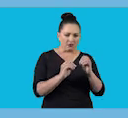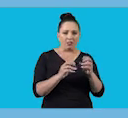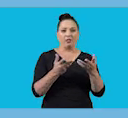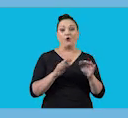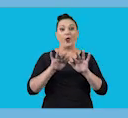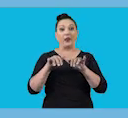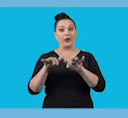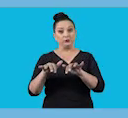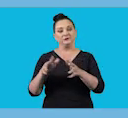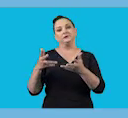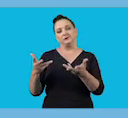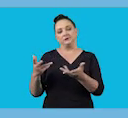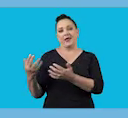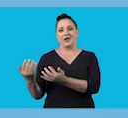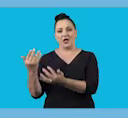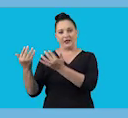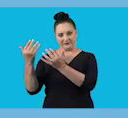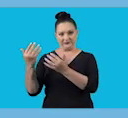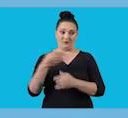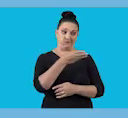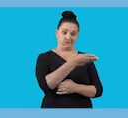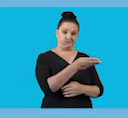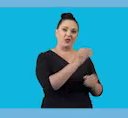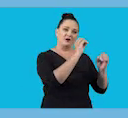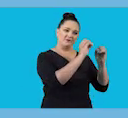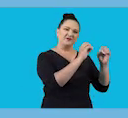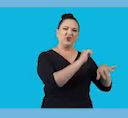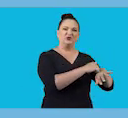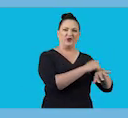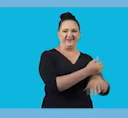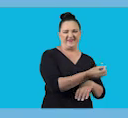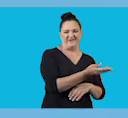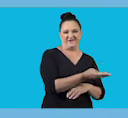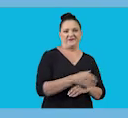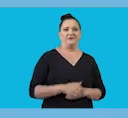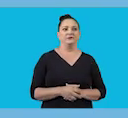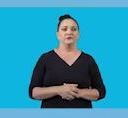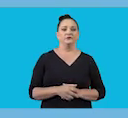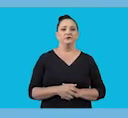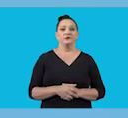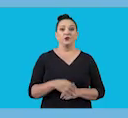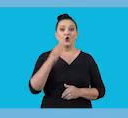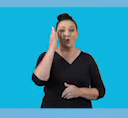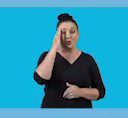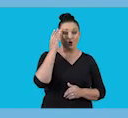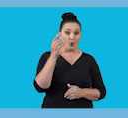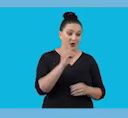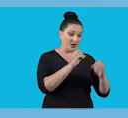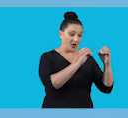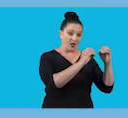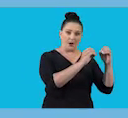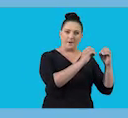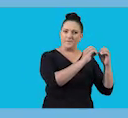to draw the particles of a liquid and a gas when we are given those of a solid. So we know